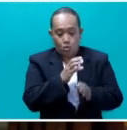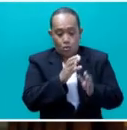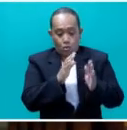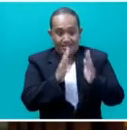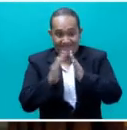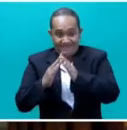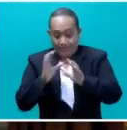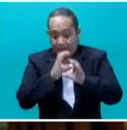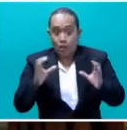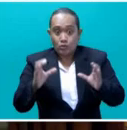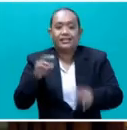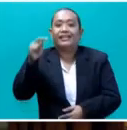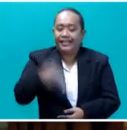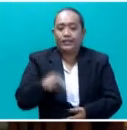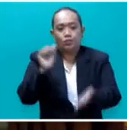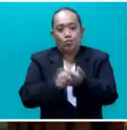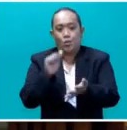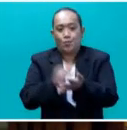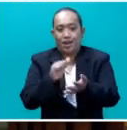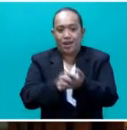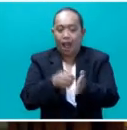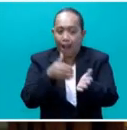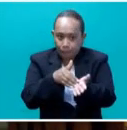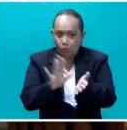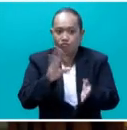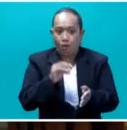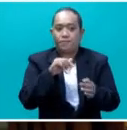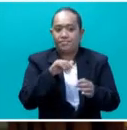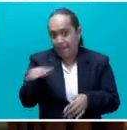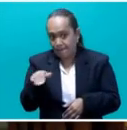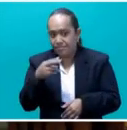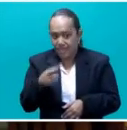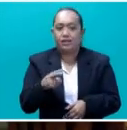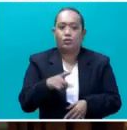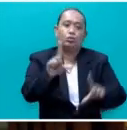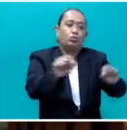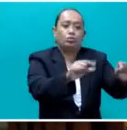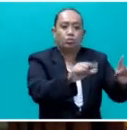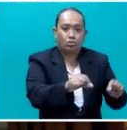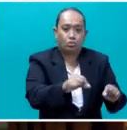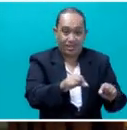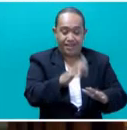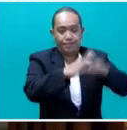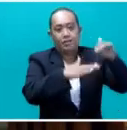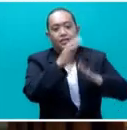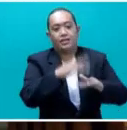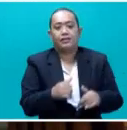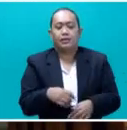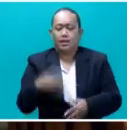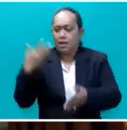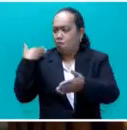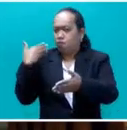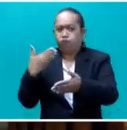teams are fully resourced to curb illegal developments. Mr. Speaker, sir, the Ministry has noted in recent years